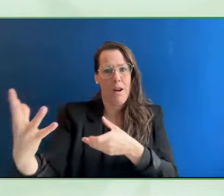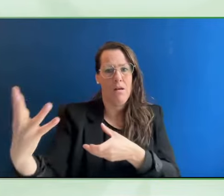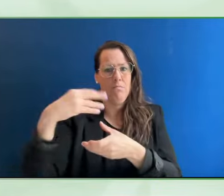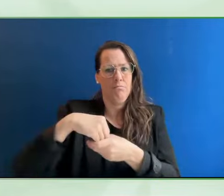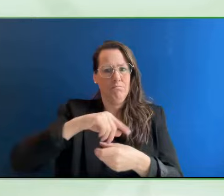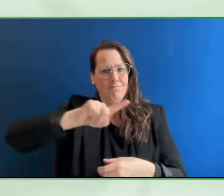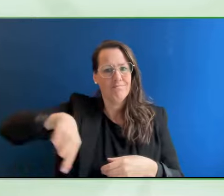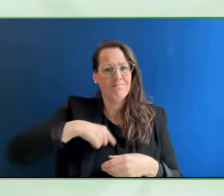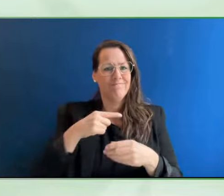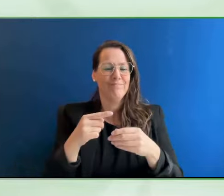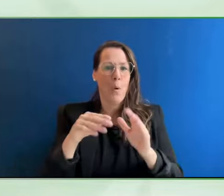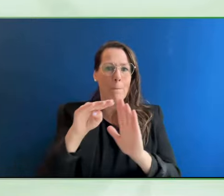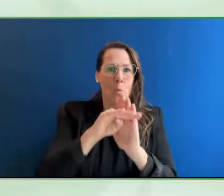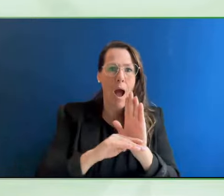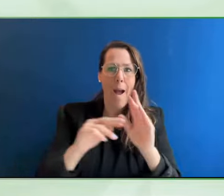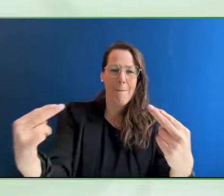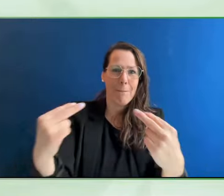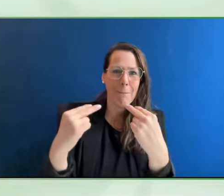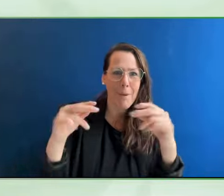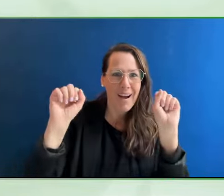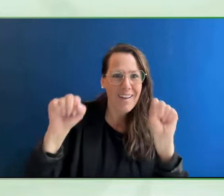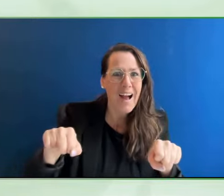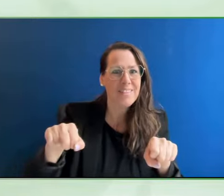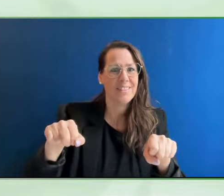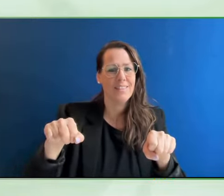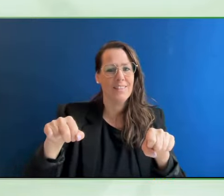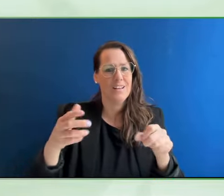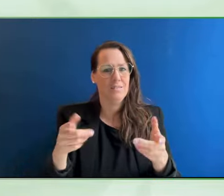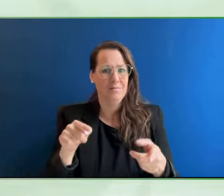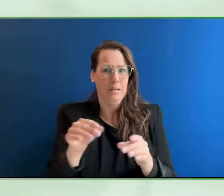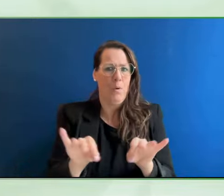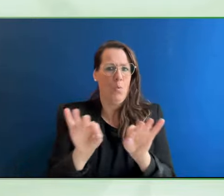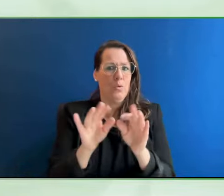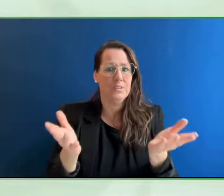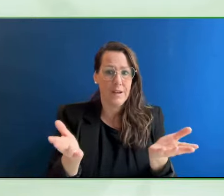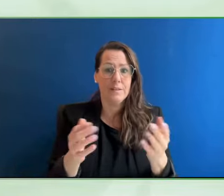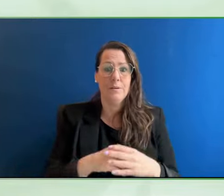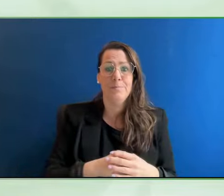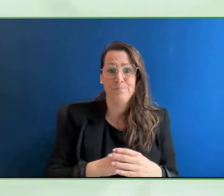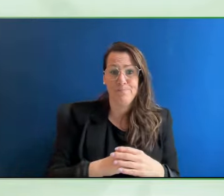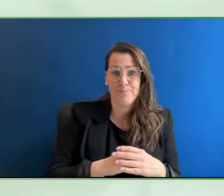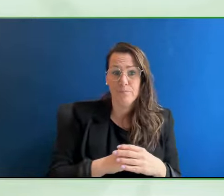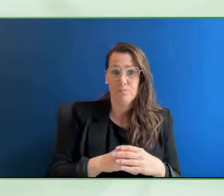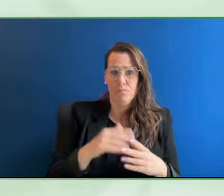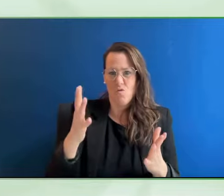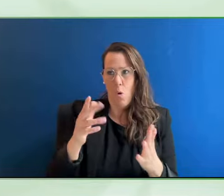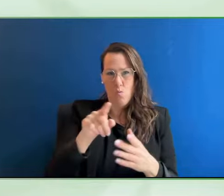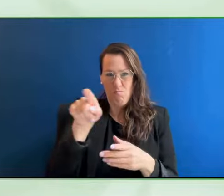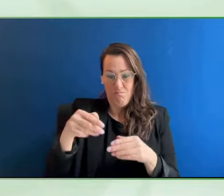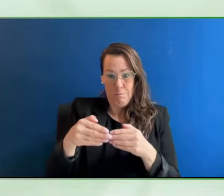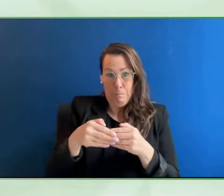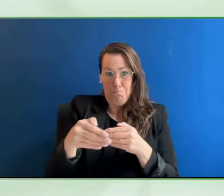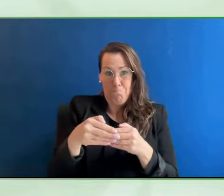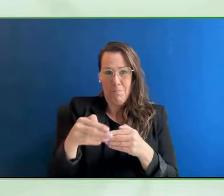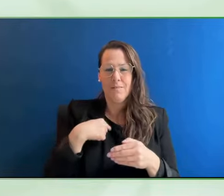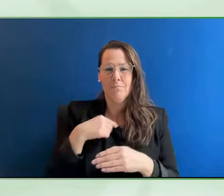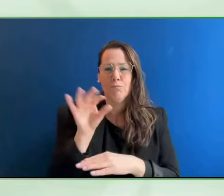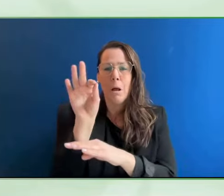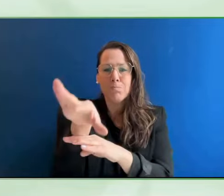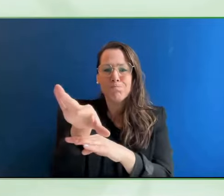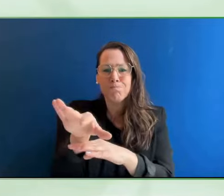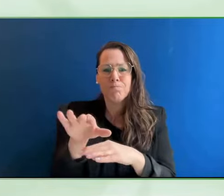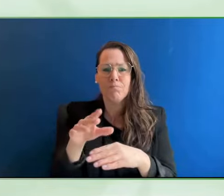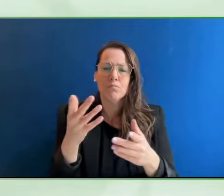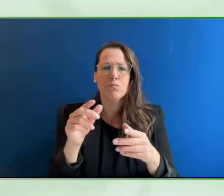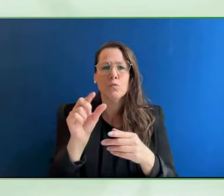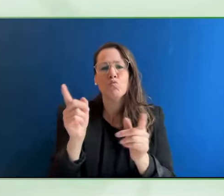a long tradition in the ORF. How long has ORF been supporting humanitarian causes? It's true, it's very long ago